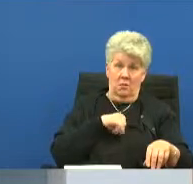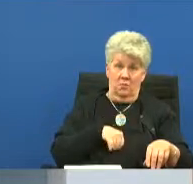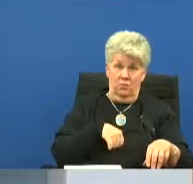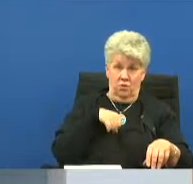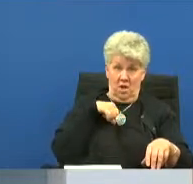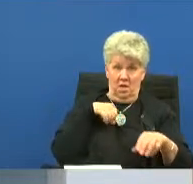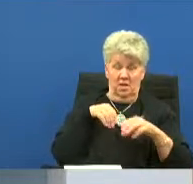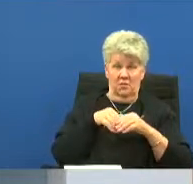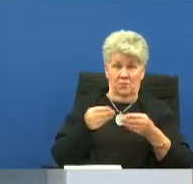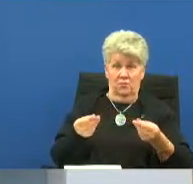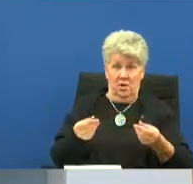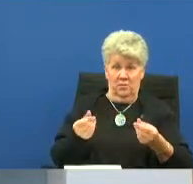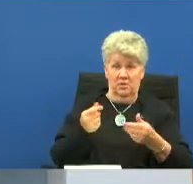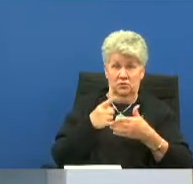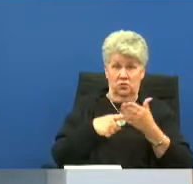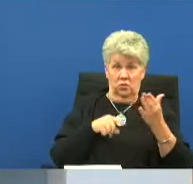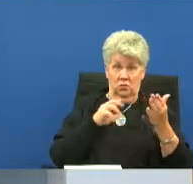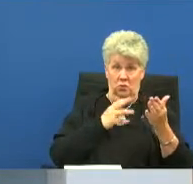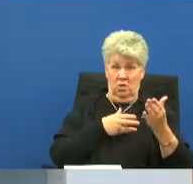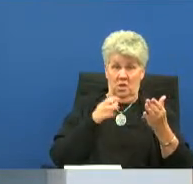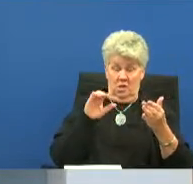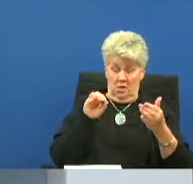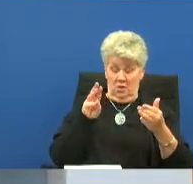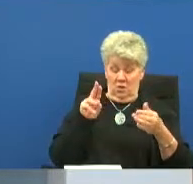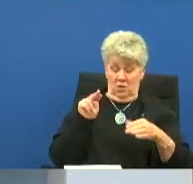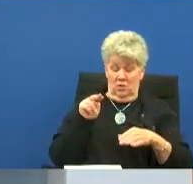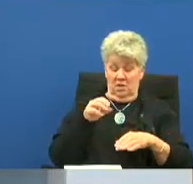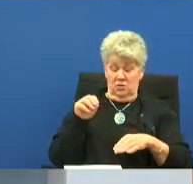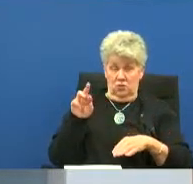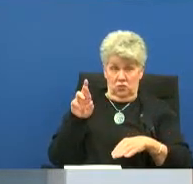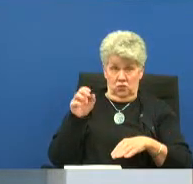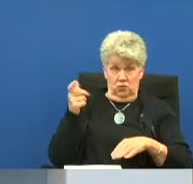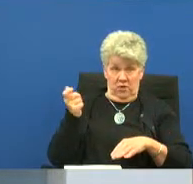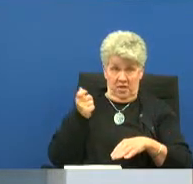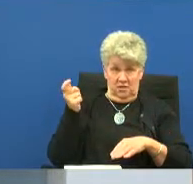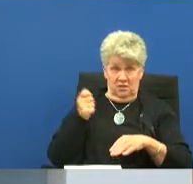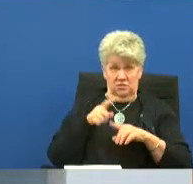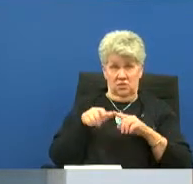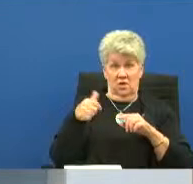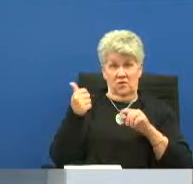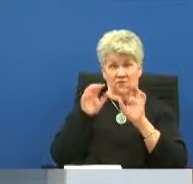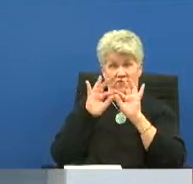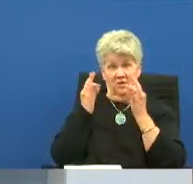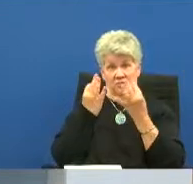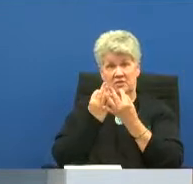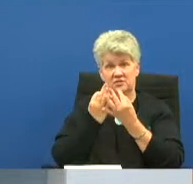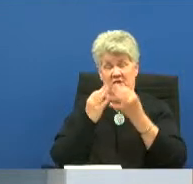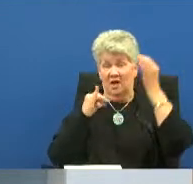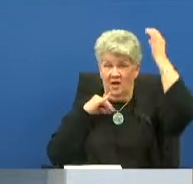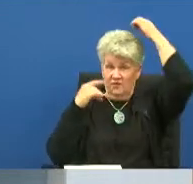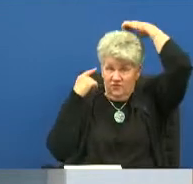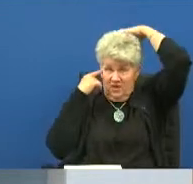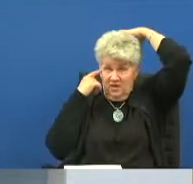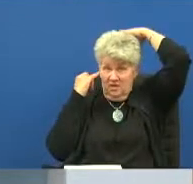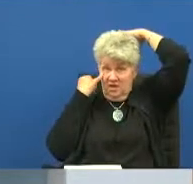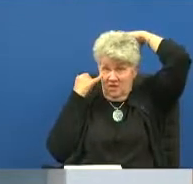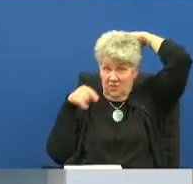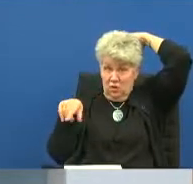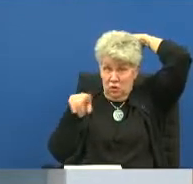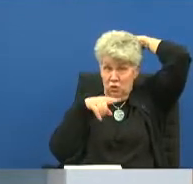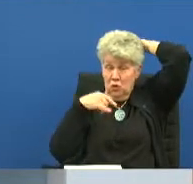in the properties that we own and rent to other families. I think if you were